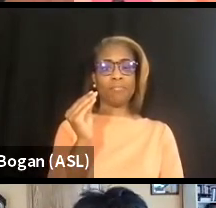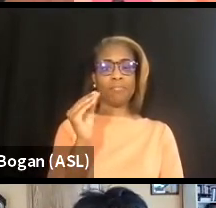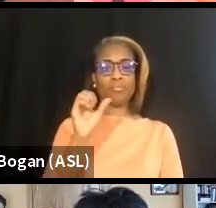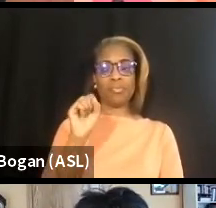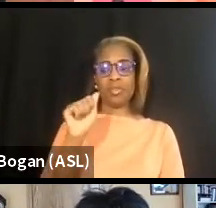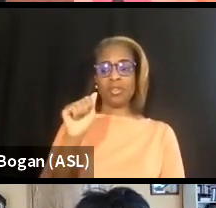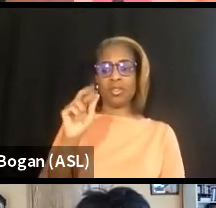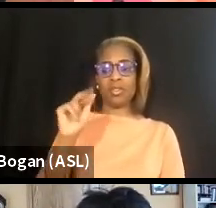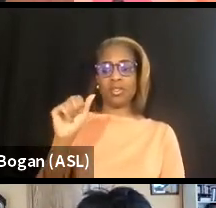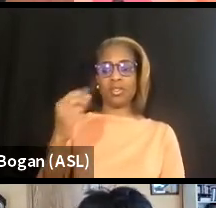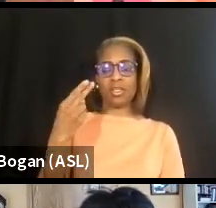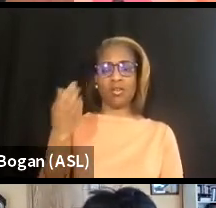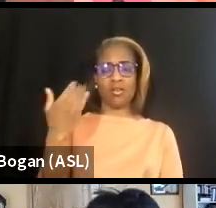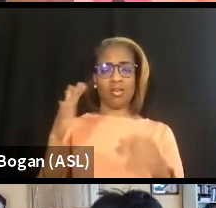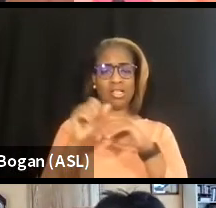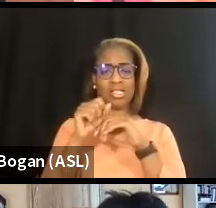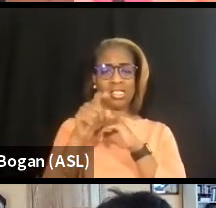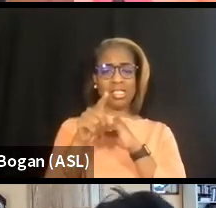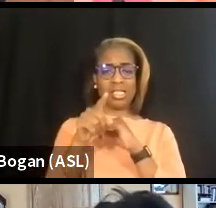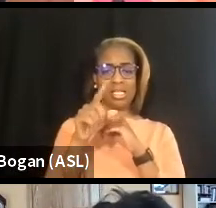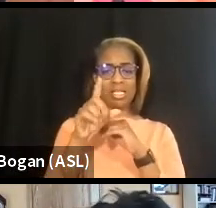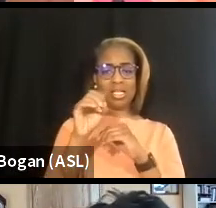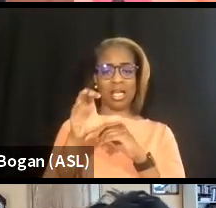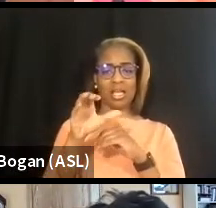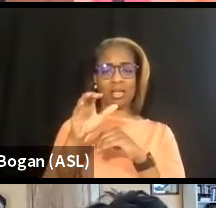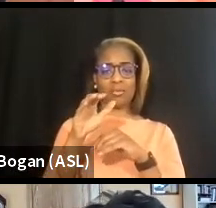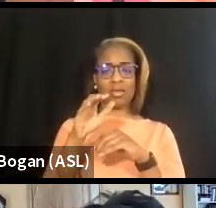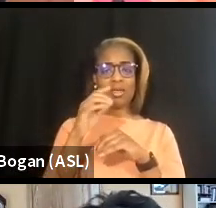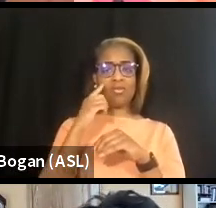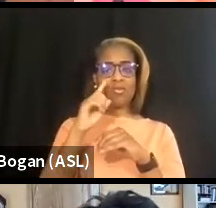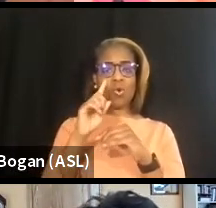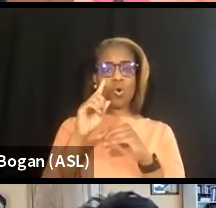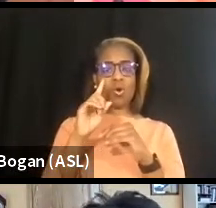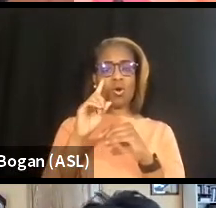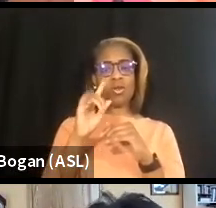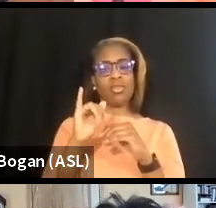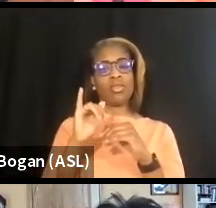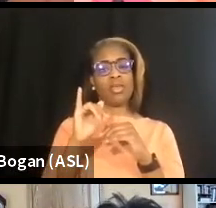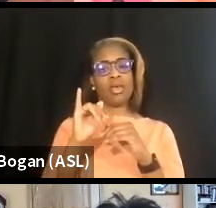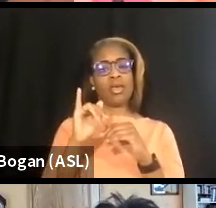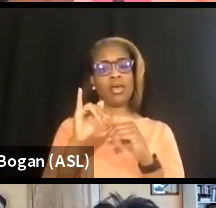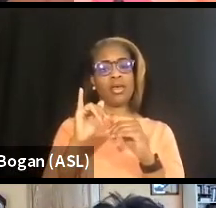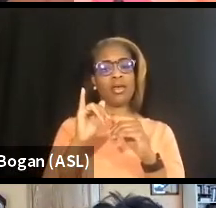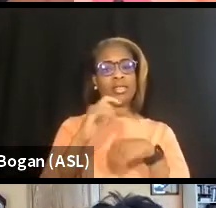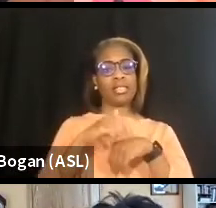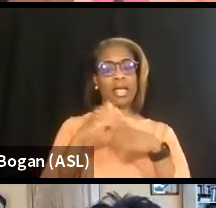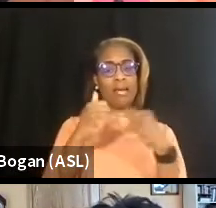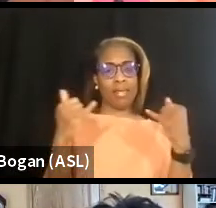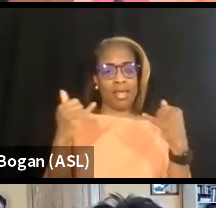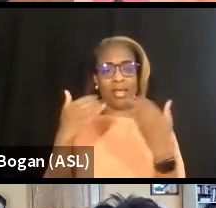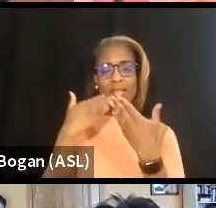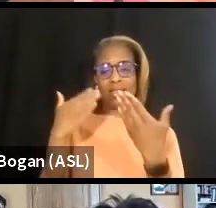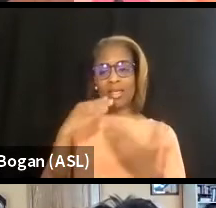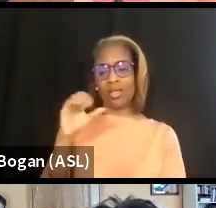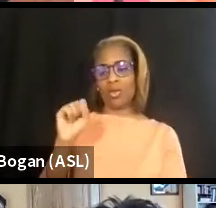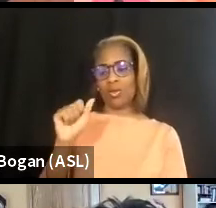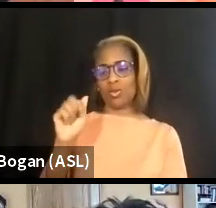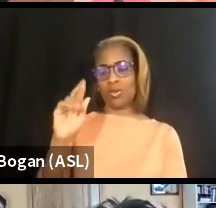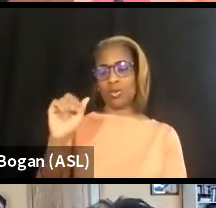Sarah sent the document on proposed timelines. Thank you, Sarah. Appreciate